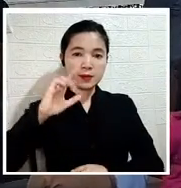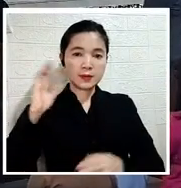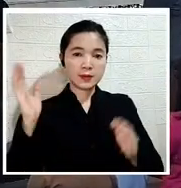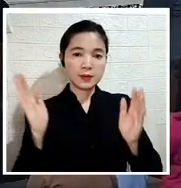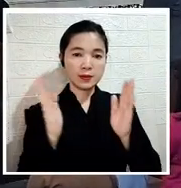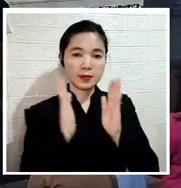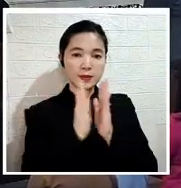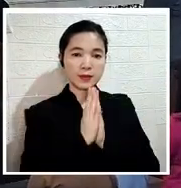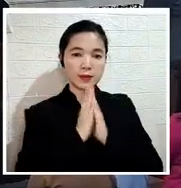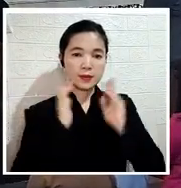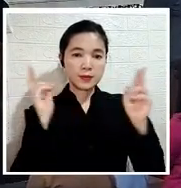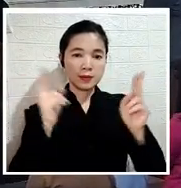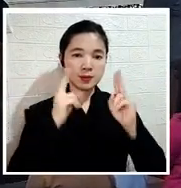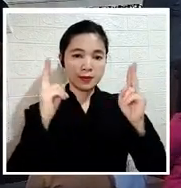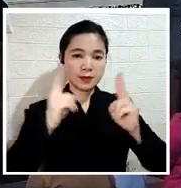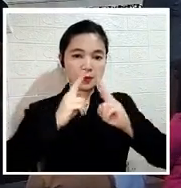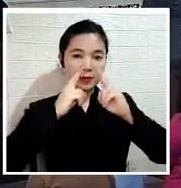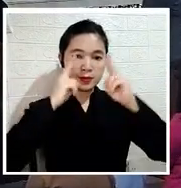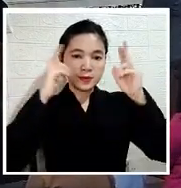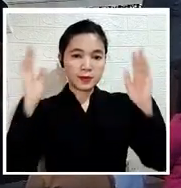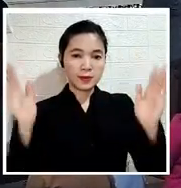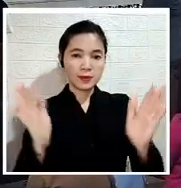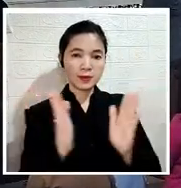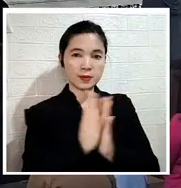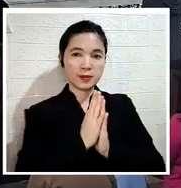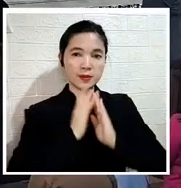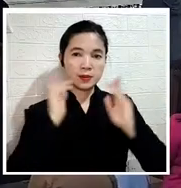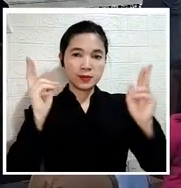Lord. Hosanna,